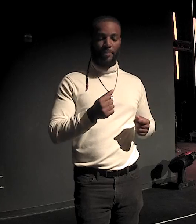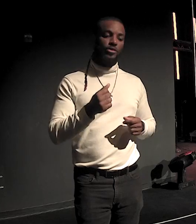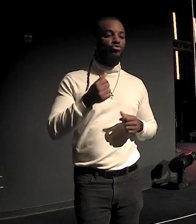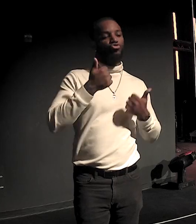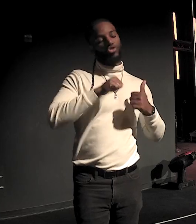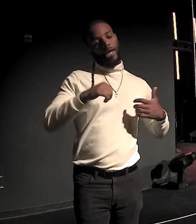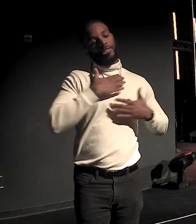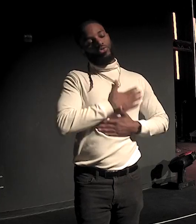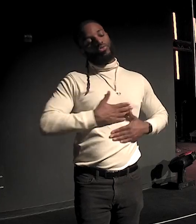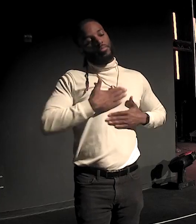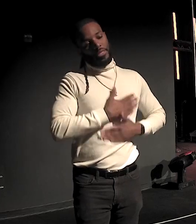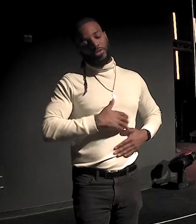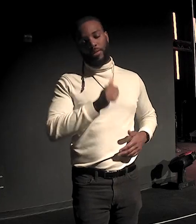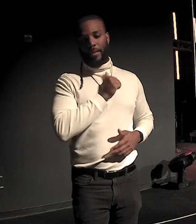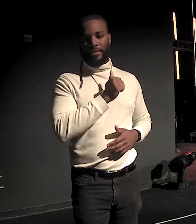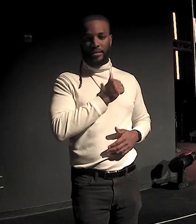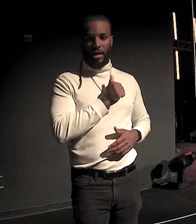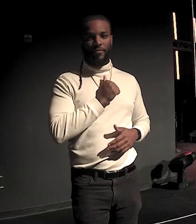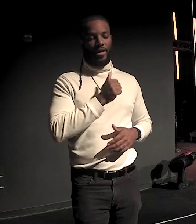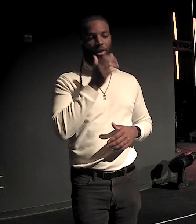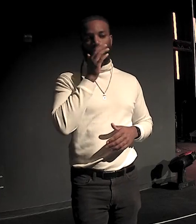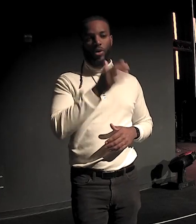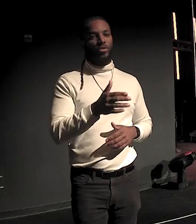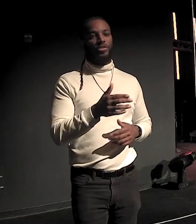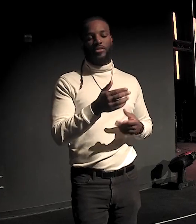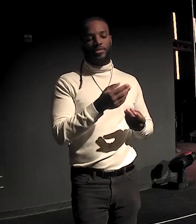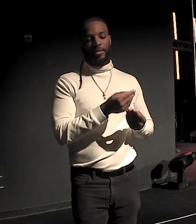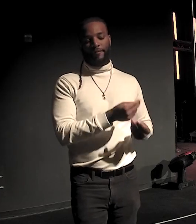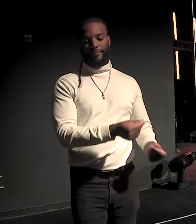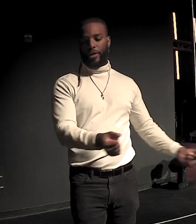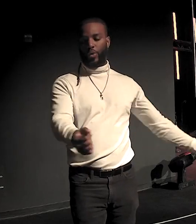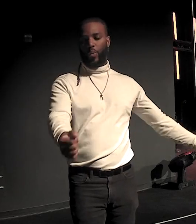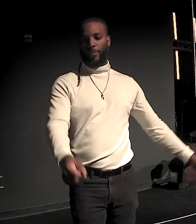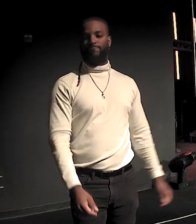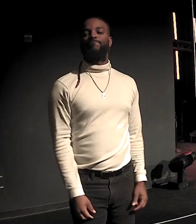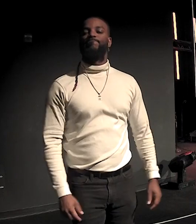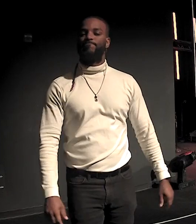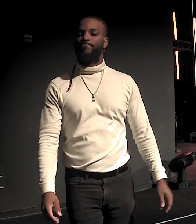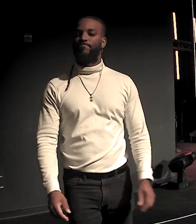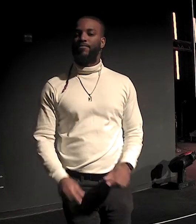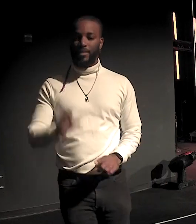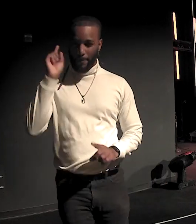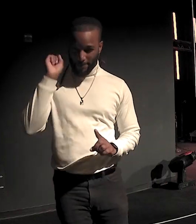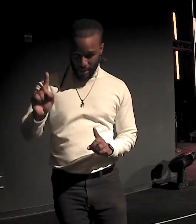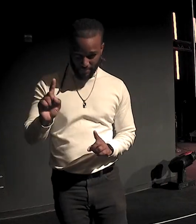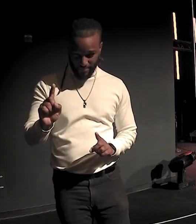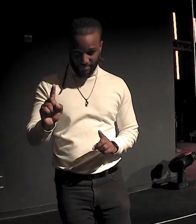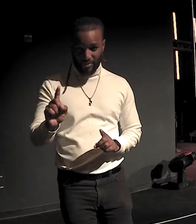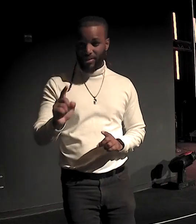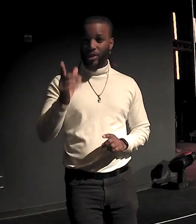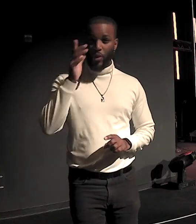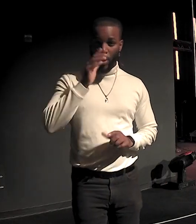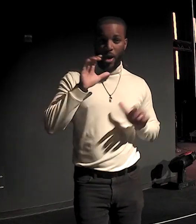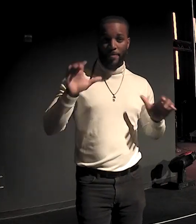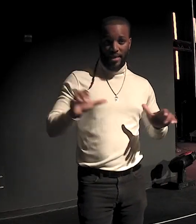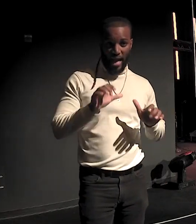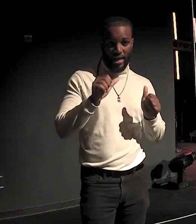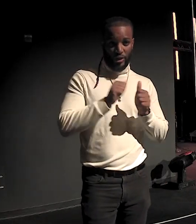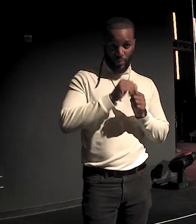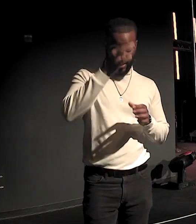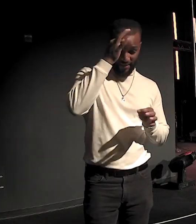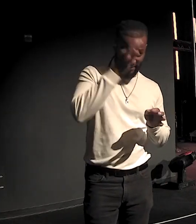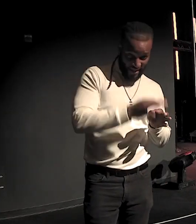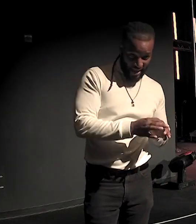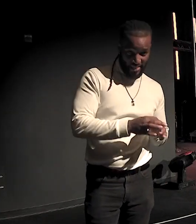pleasure, comfort-seeking. And it will just be faded away. But there will be the acts done in faith,